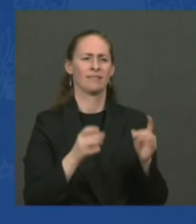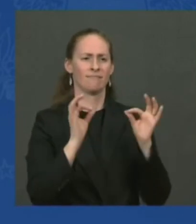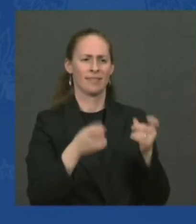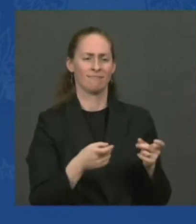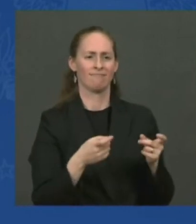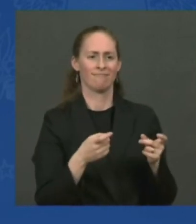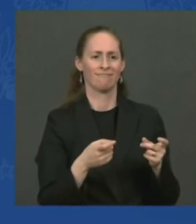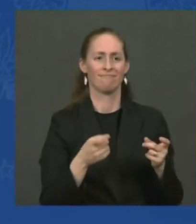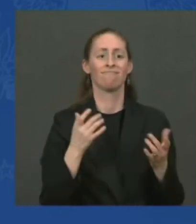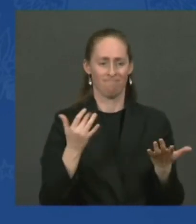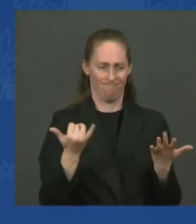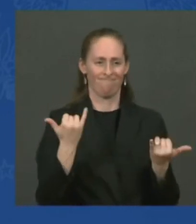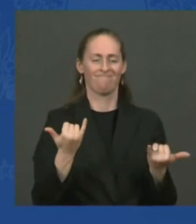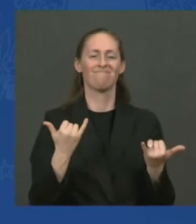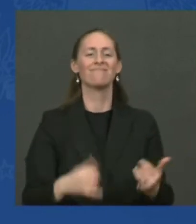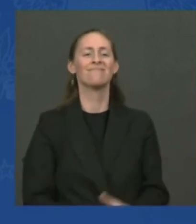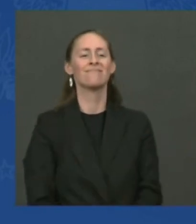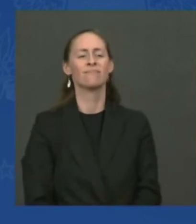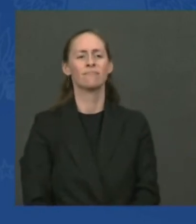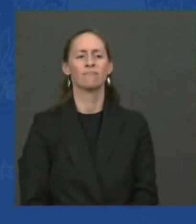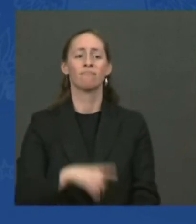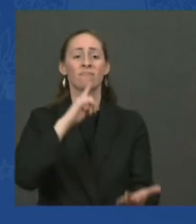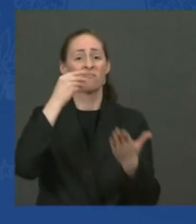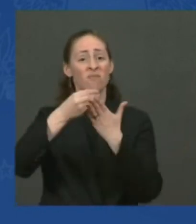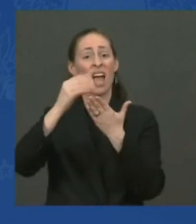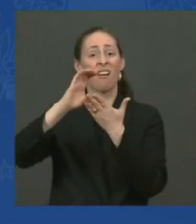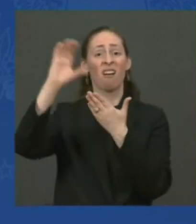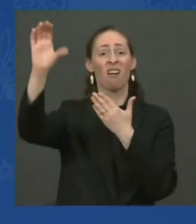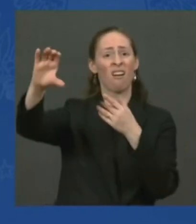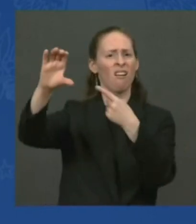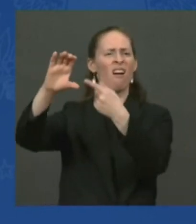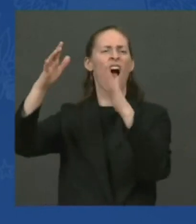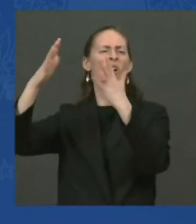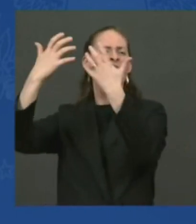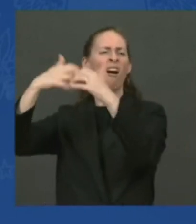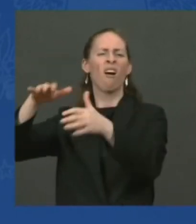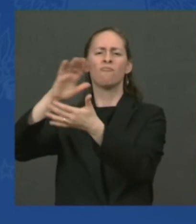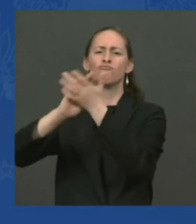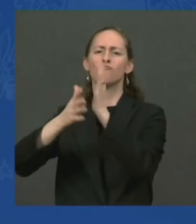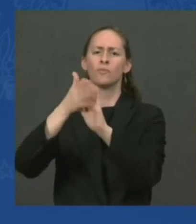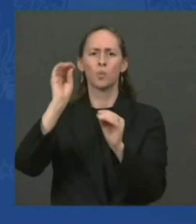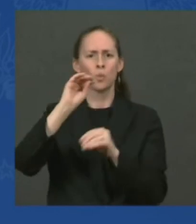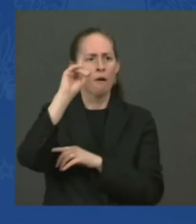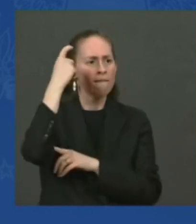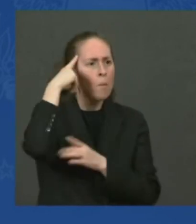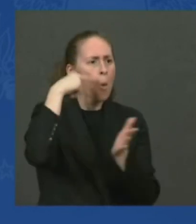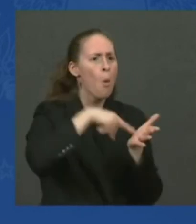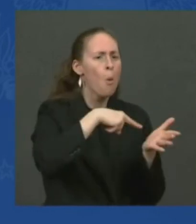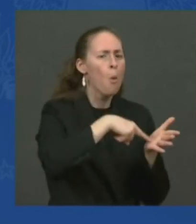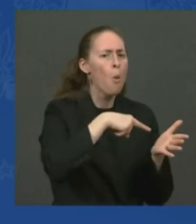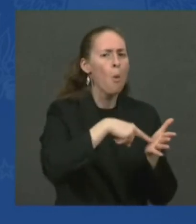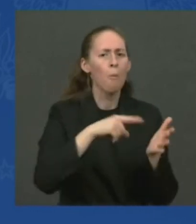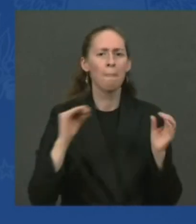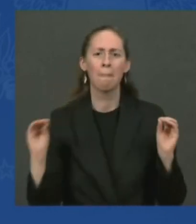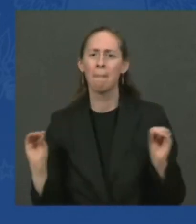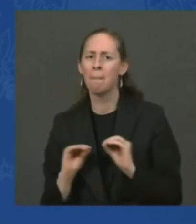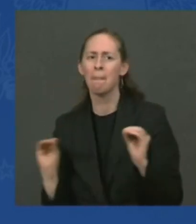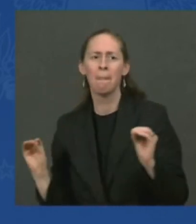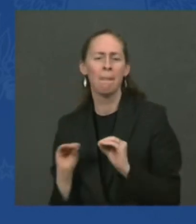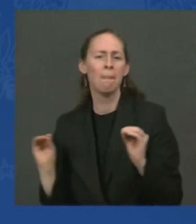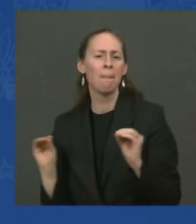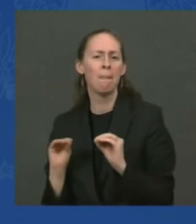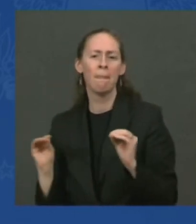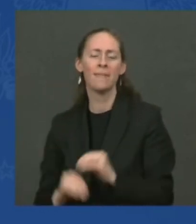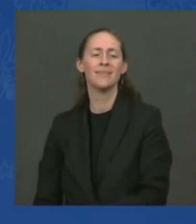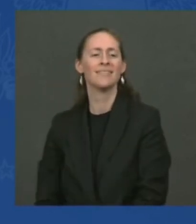fully paid for. It will reduce the deficit over long term, according to the leading economists in the world. And again, no one